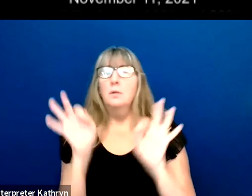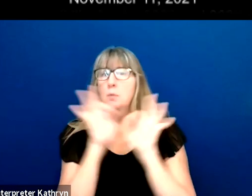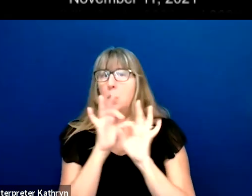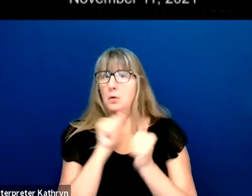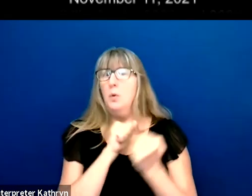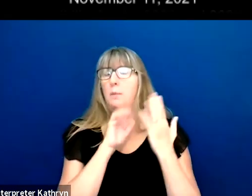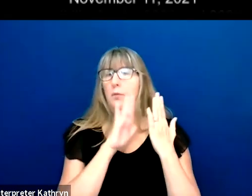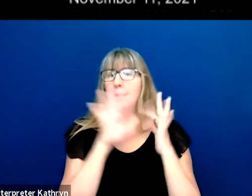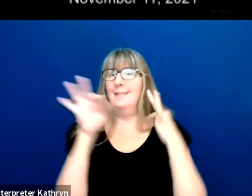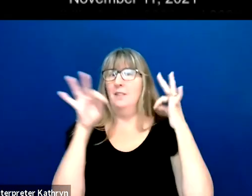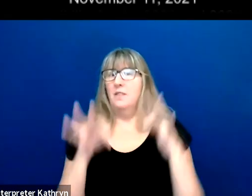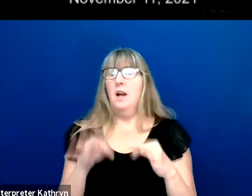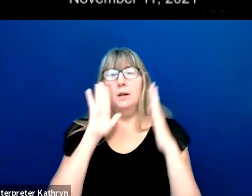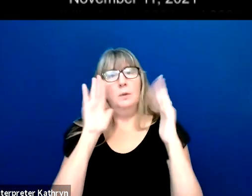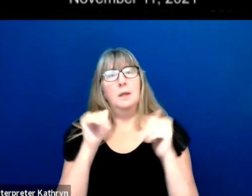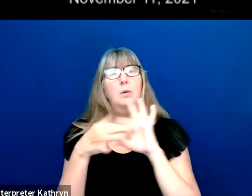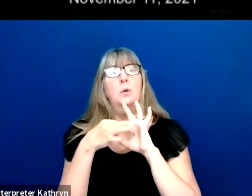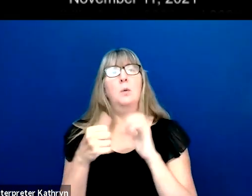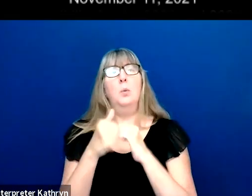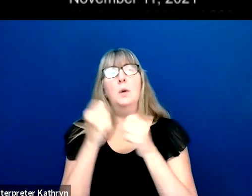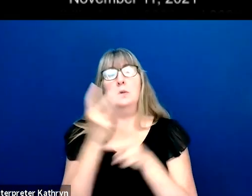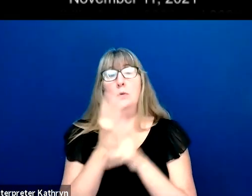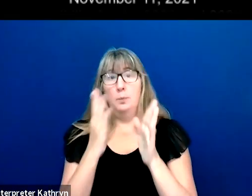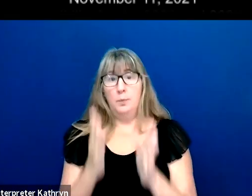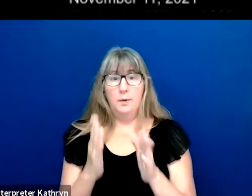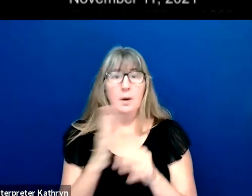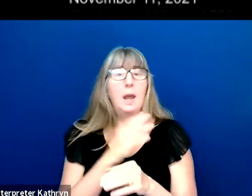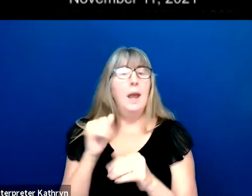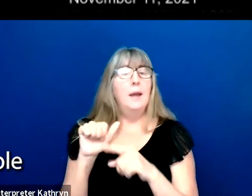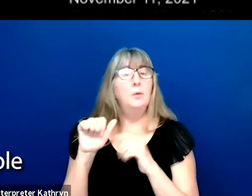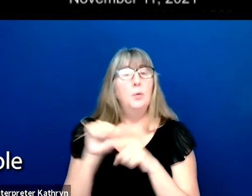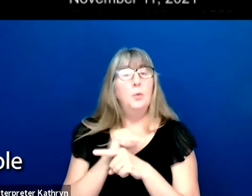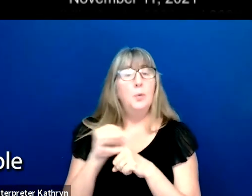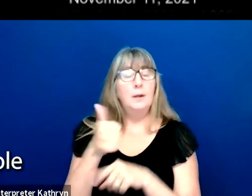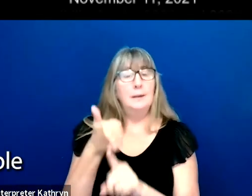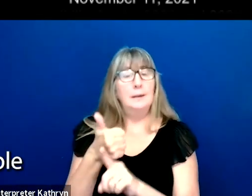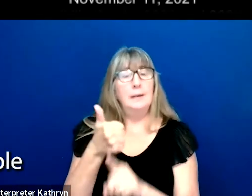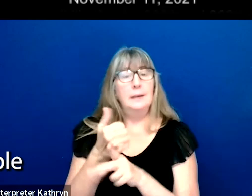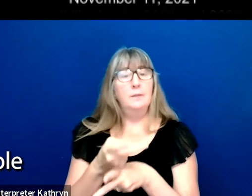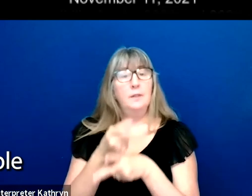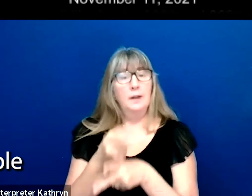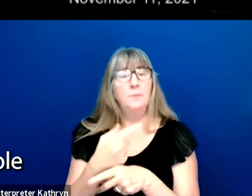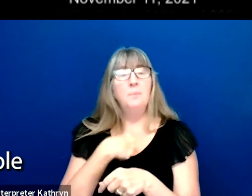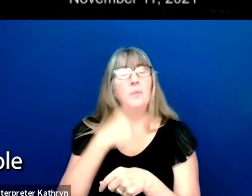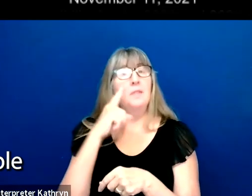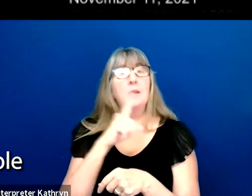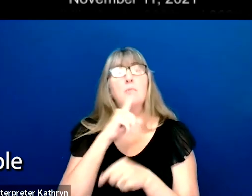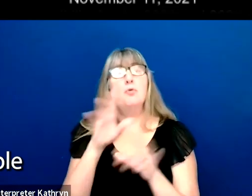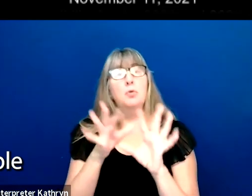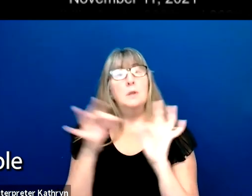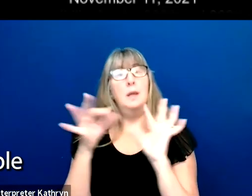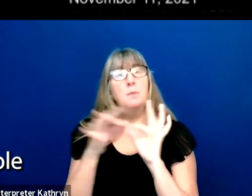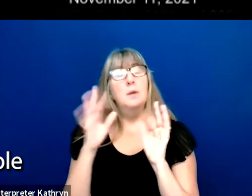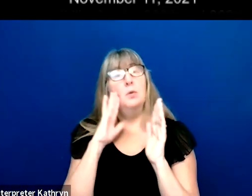define expectations in relationship with supervisors and to practice self-care. I think it's a true statement to expect a lot